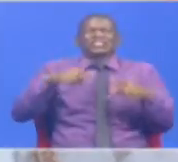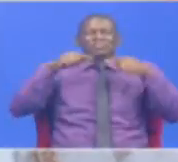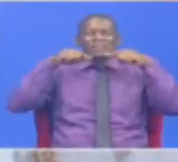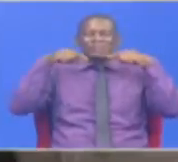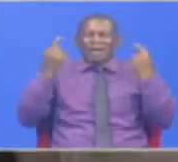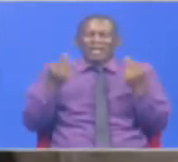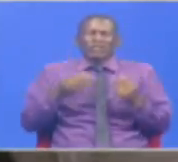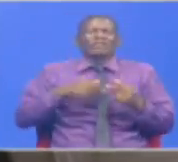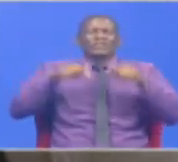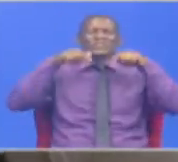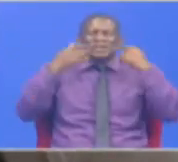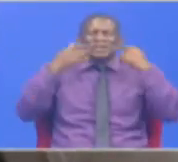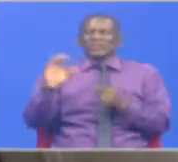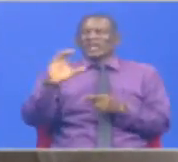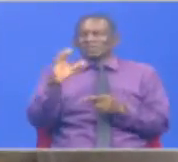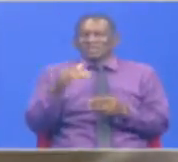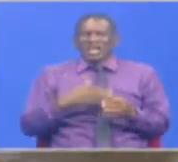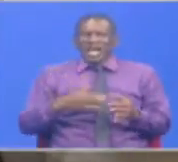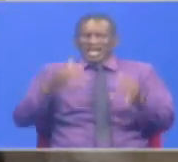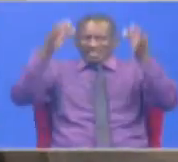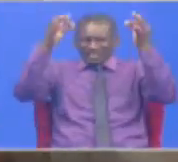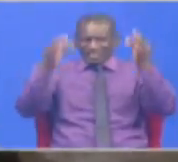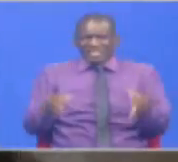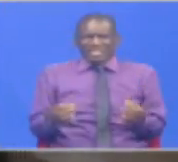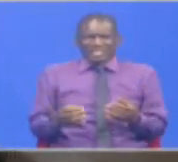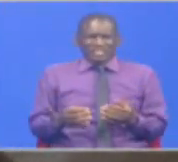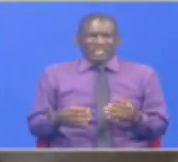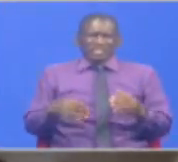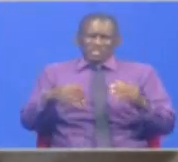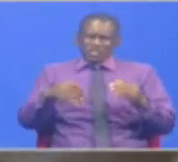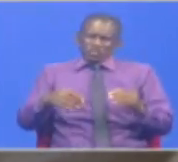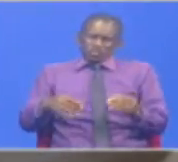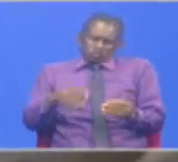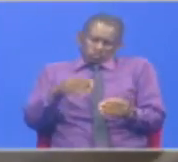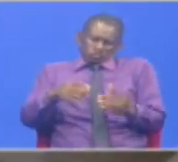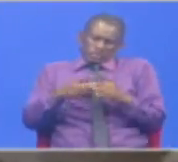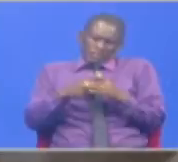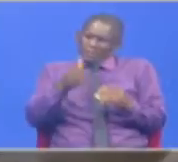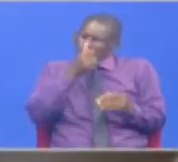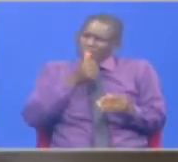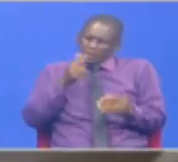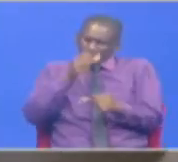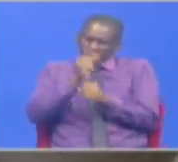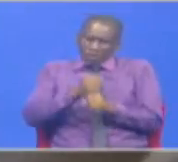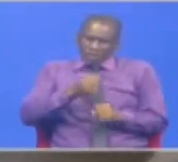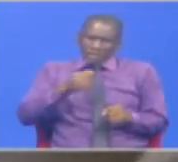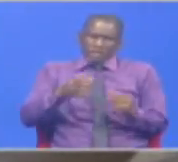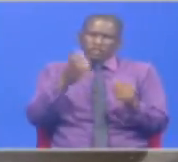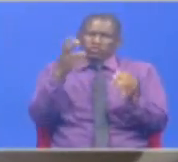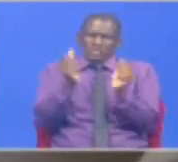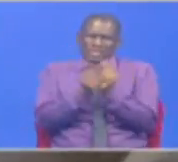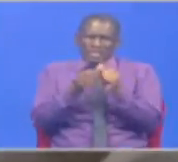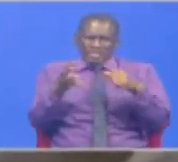customer. So I decided to go into self-employment in 2019.